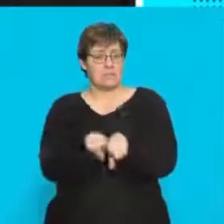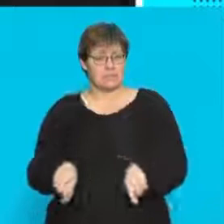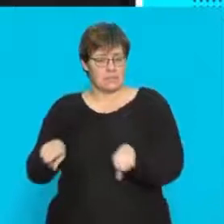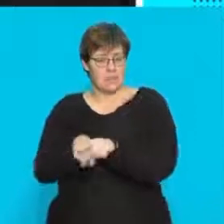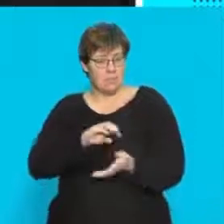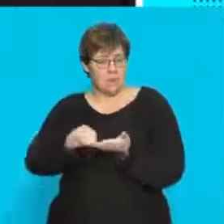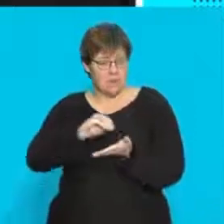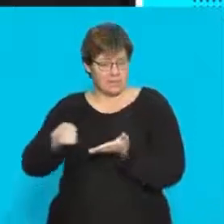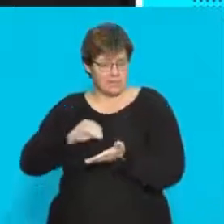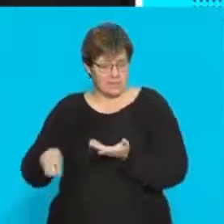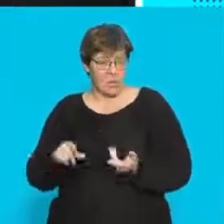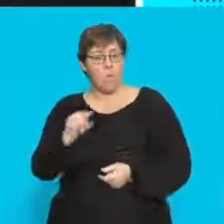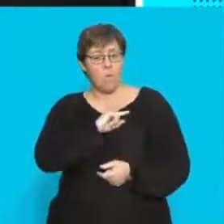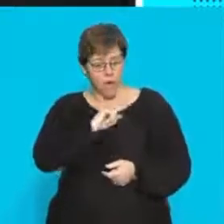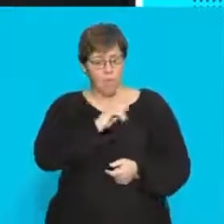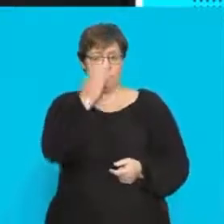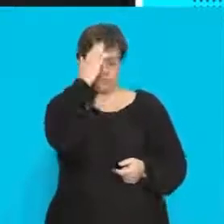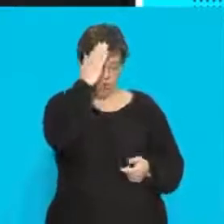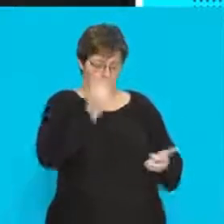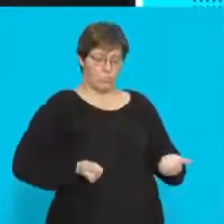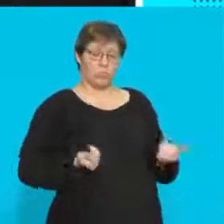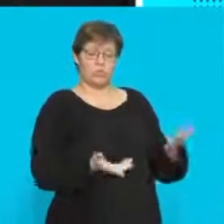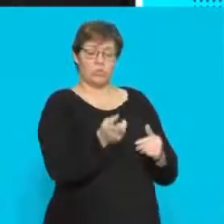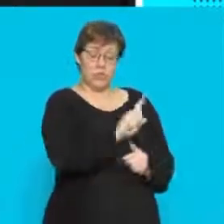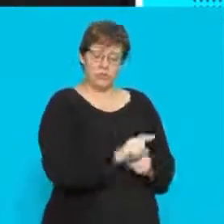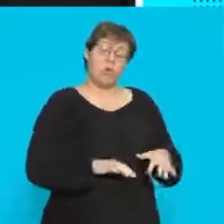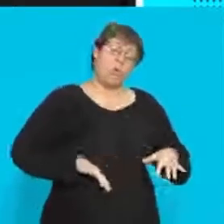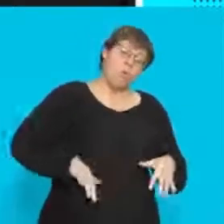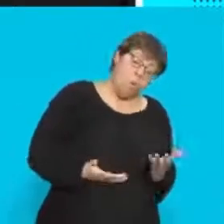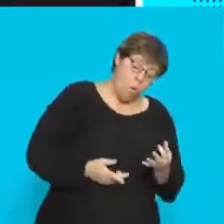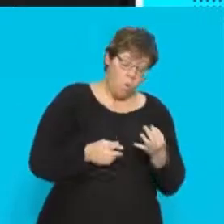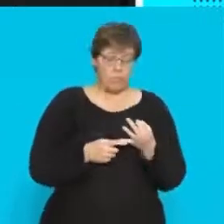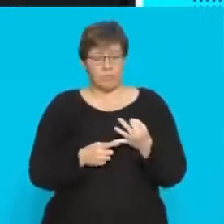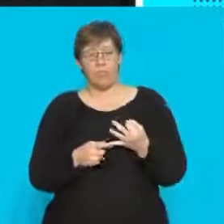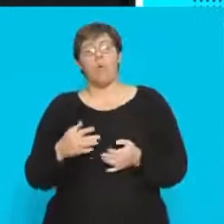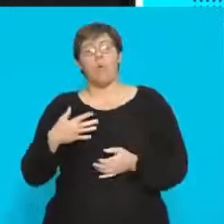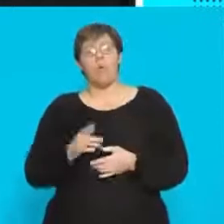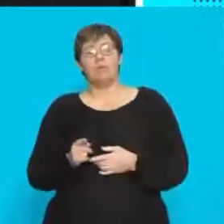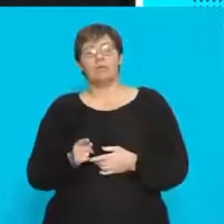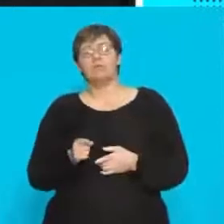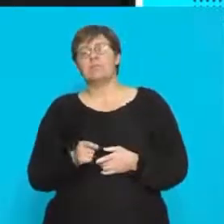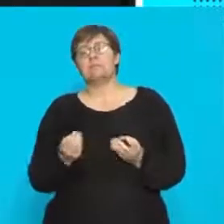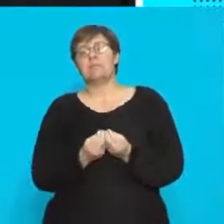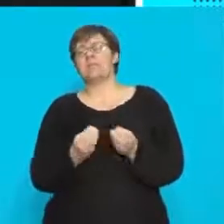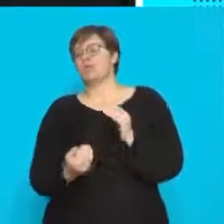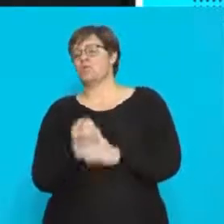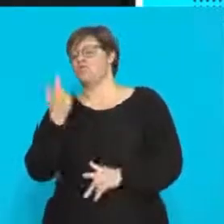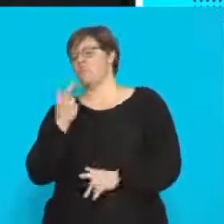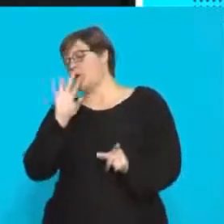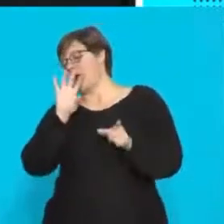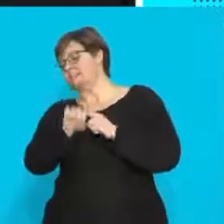thing over and over again because I know what I'm going to produce? Or do I want